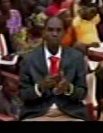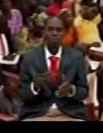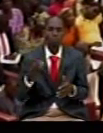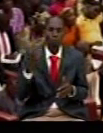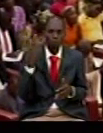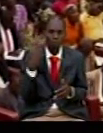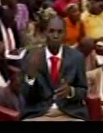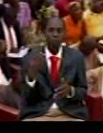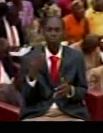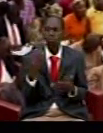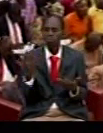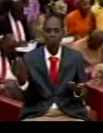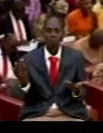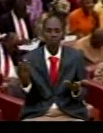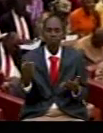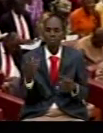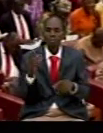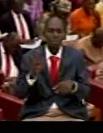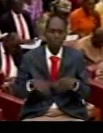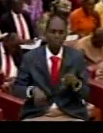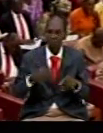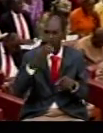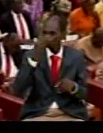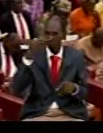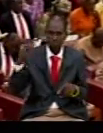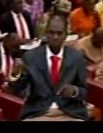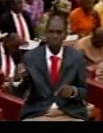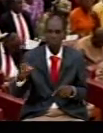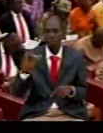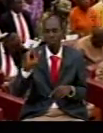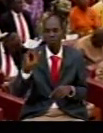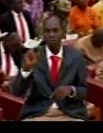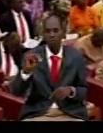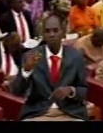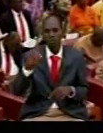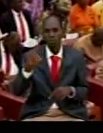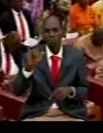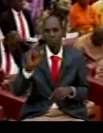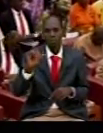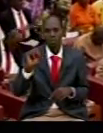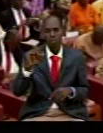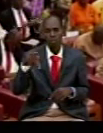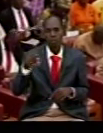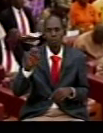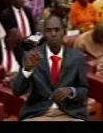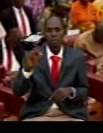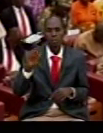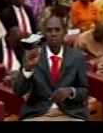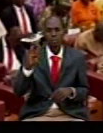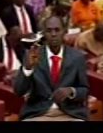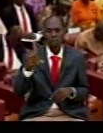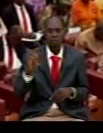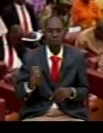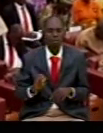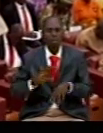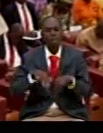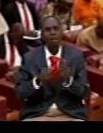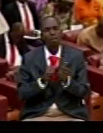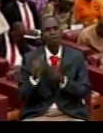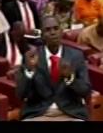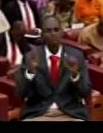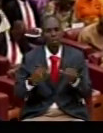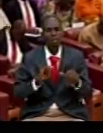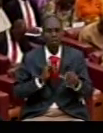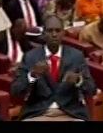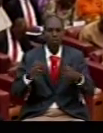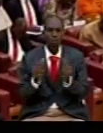was indispensable. Indispensable. What can I do without this? How far can I go without